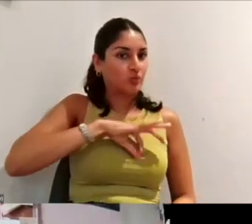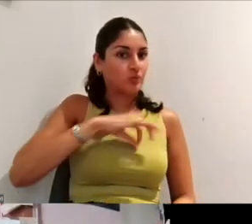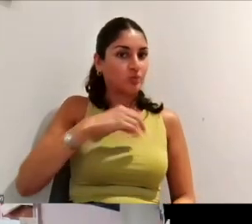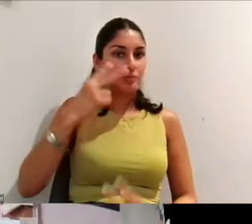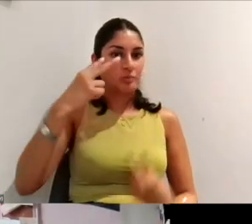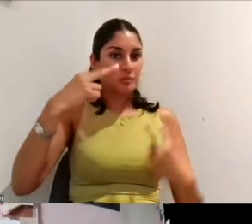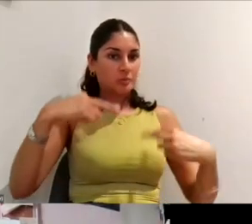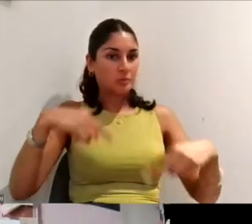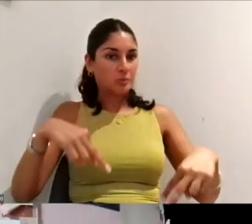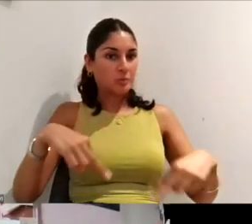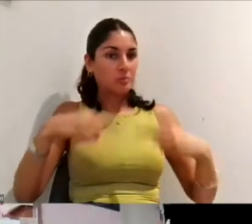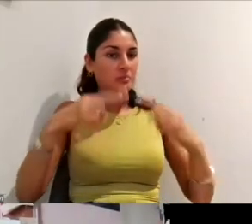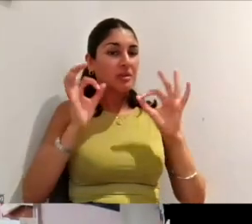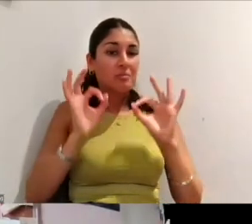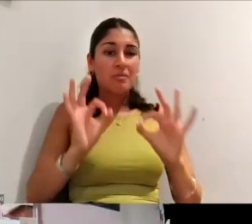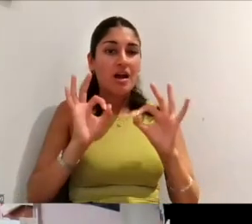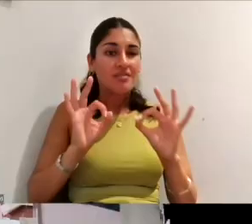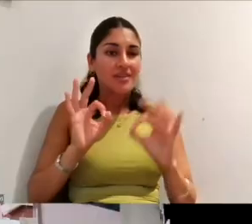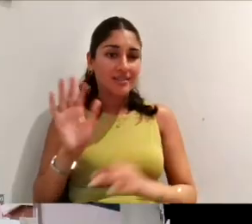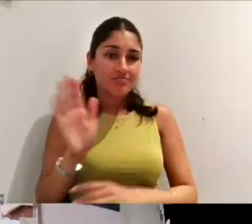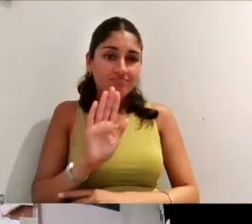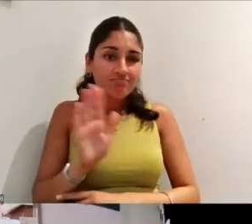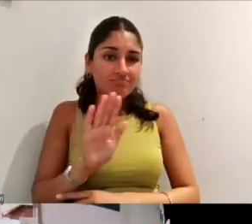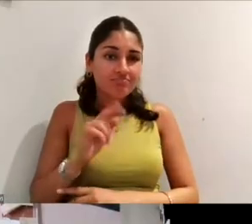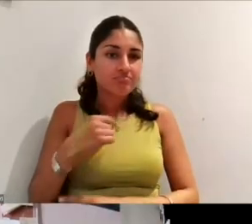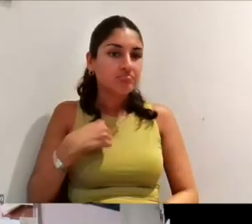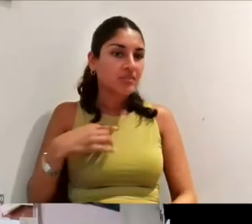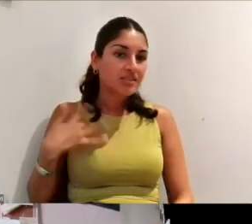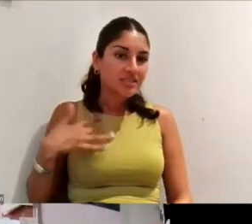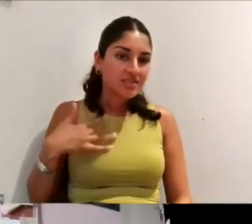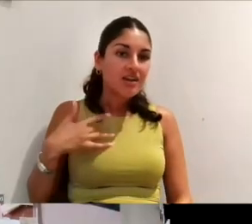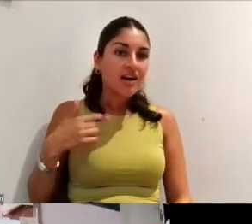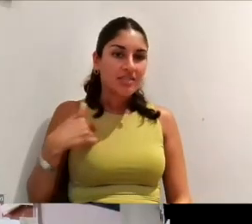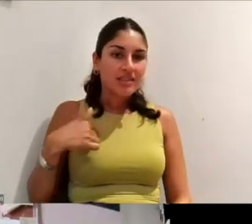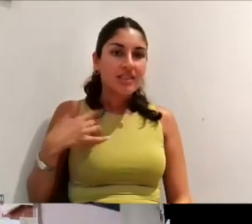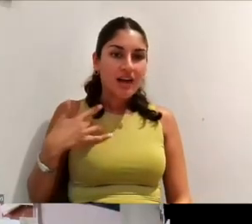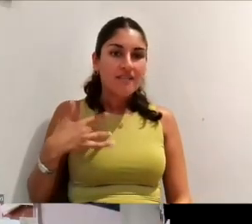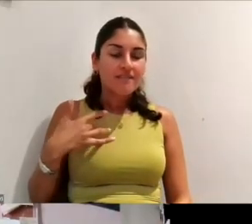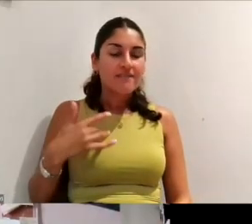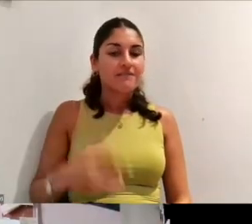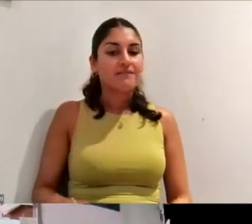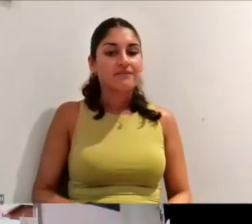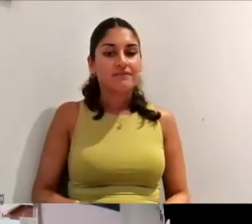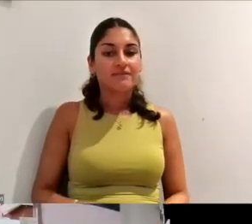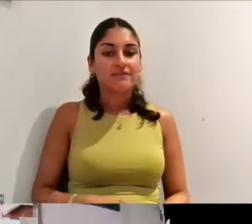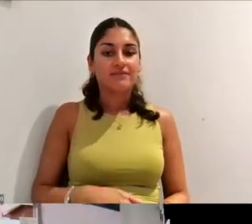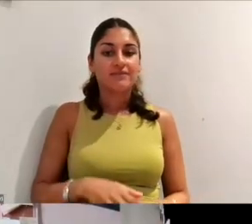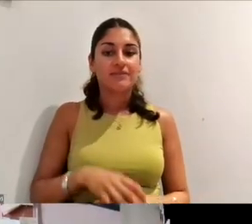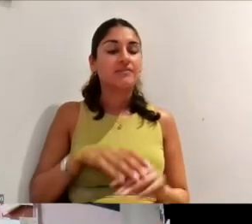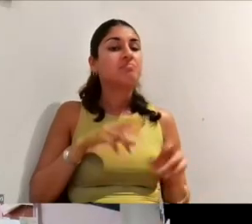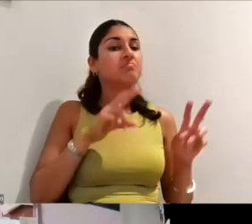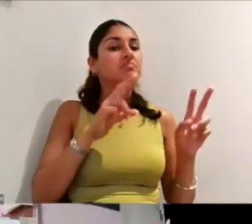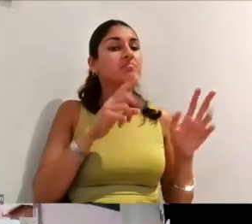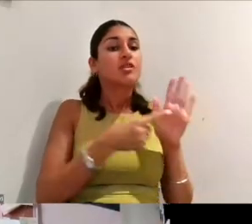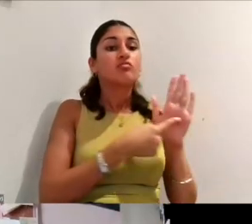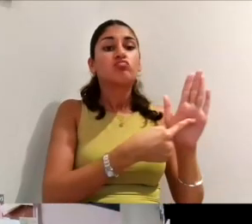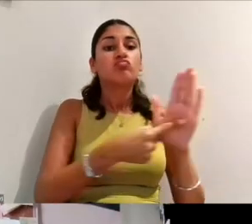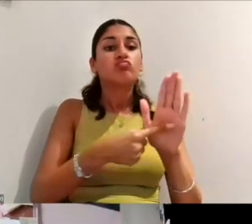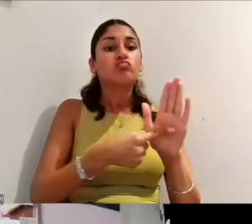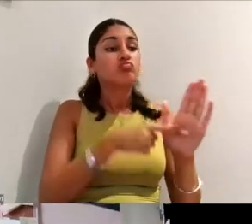this sentence, a tough test. On display to men for marriage